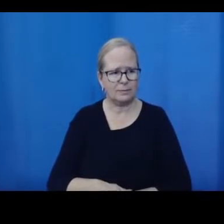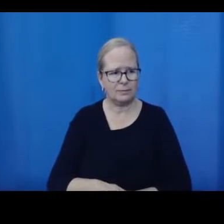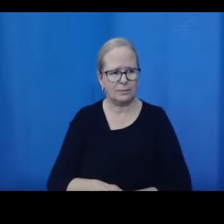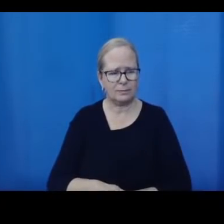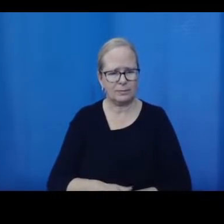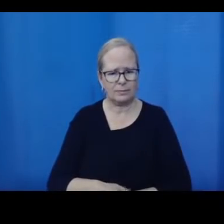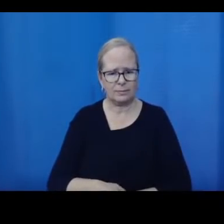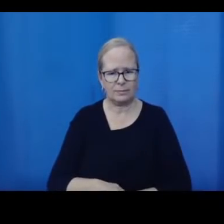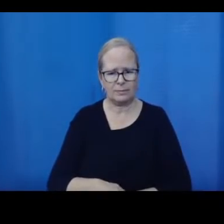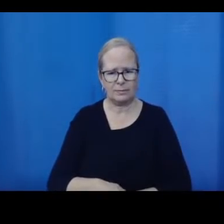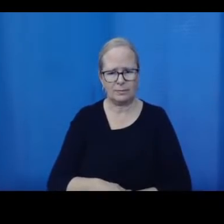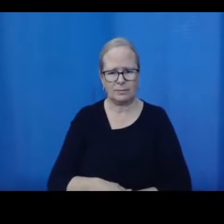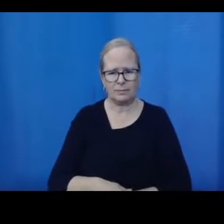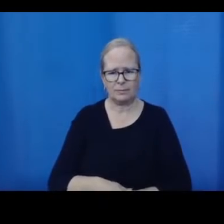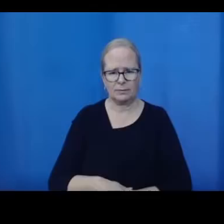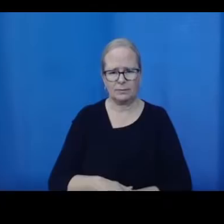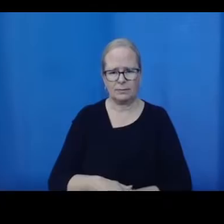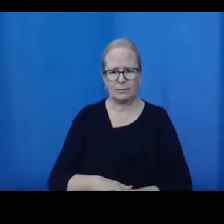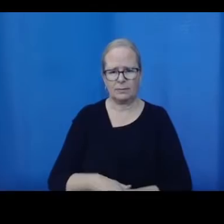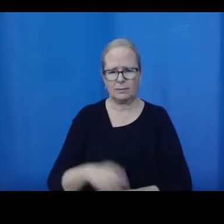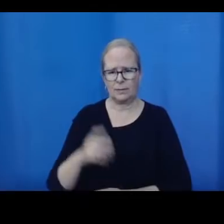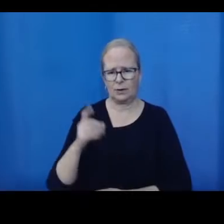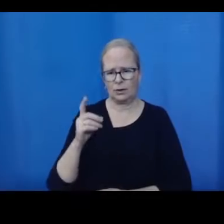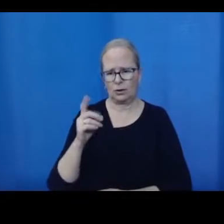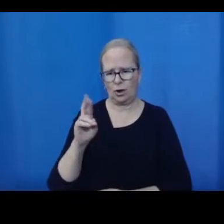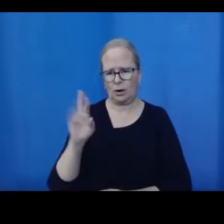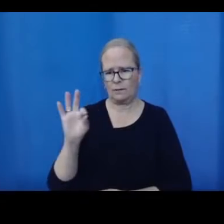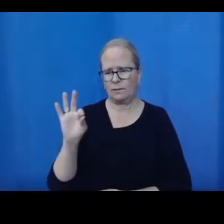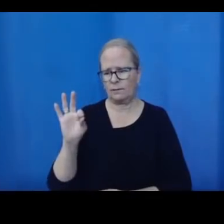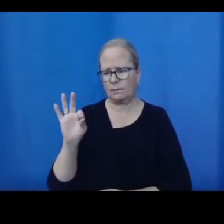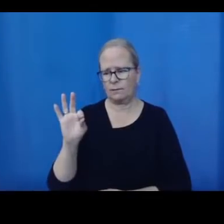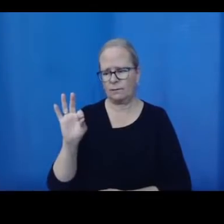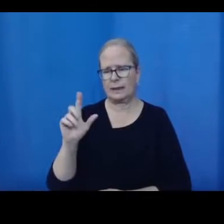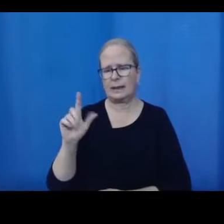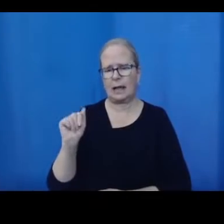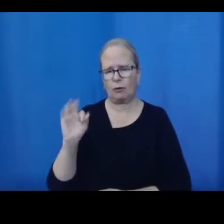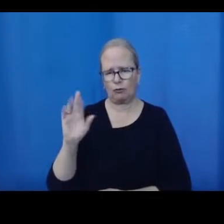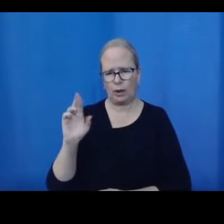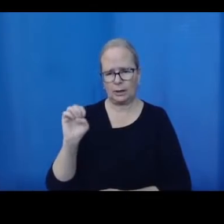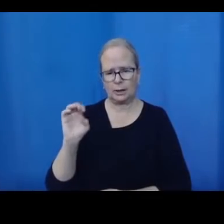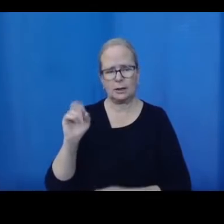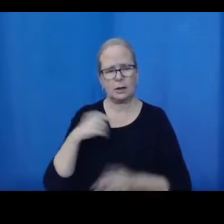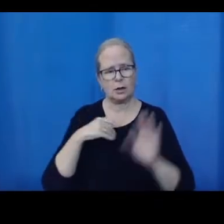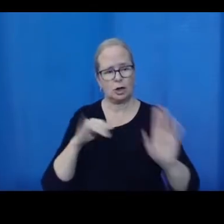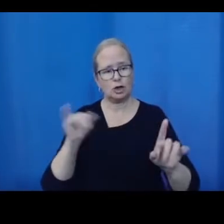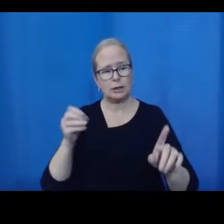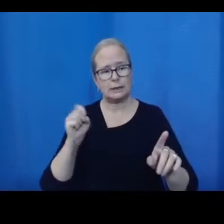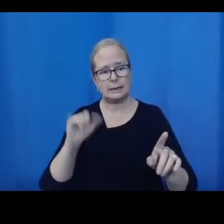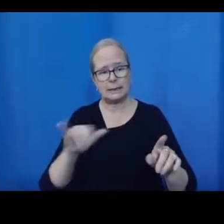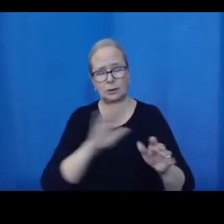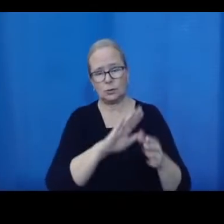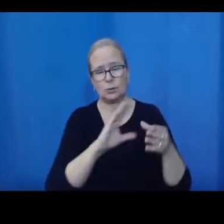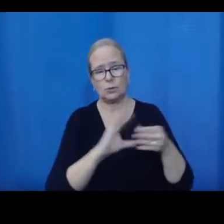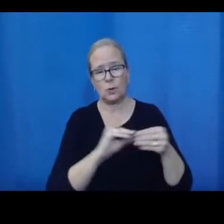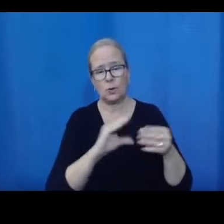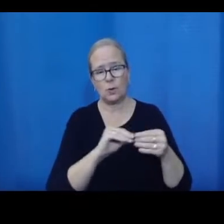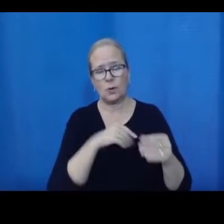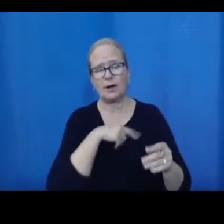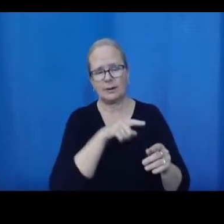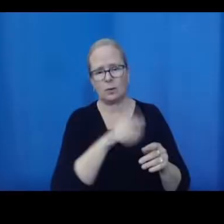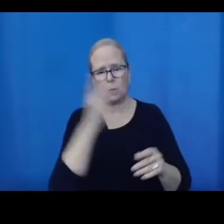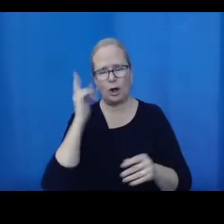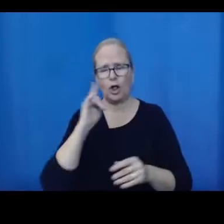has robbed us a lot of our rituals with our funerals, our rituals with weddings, our rituals